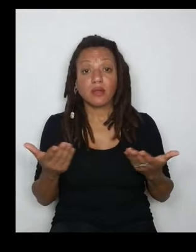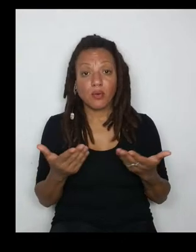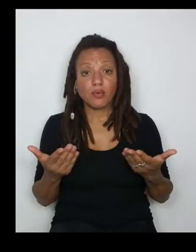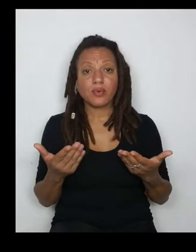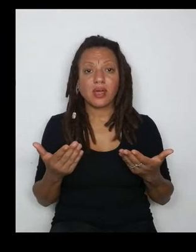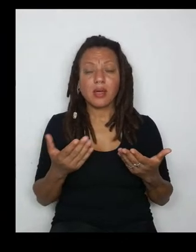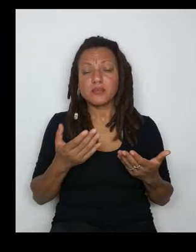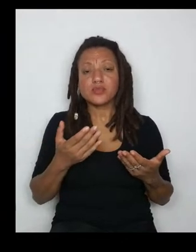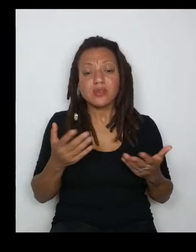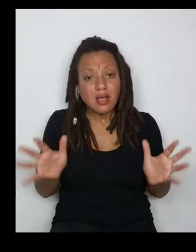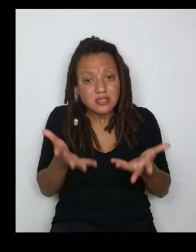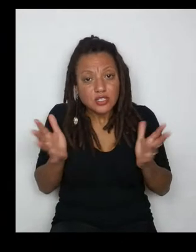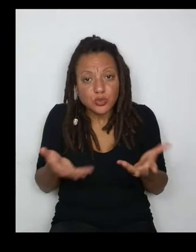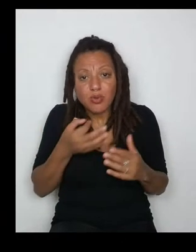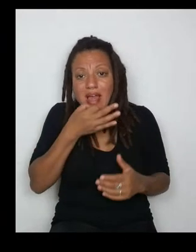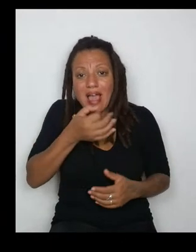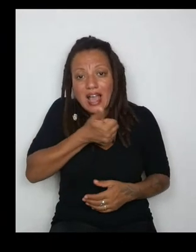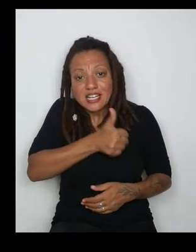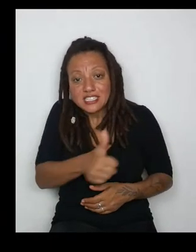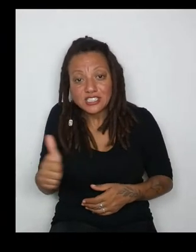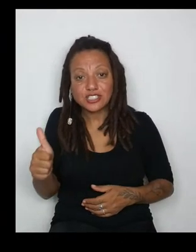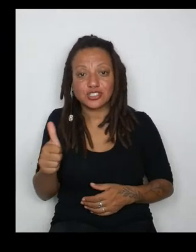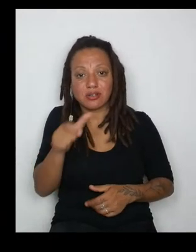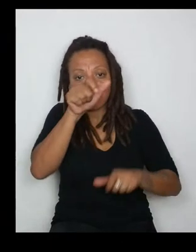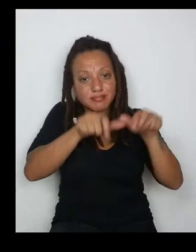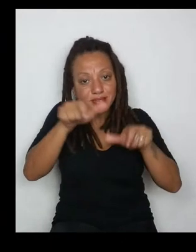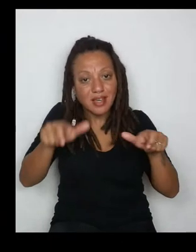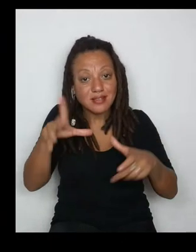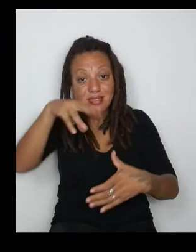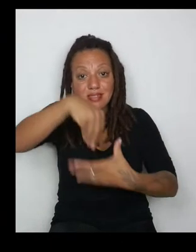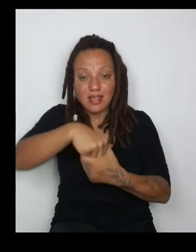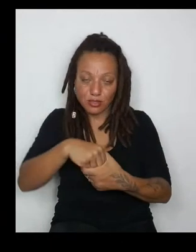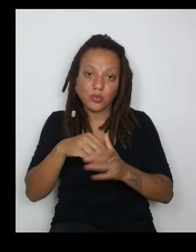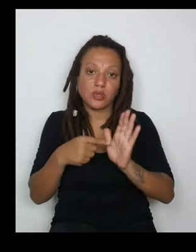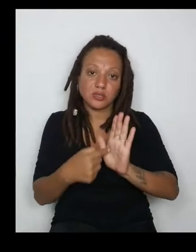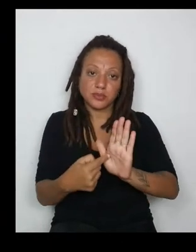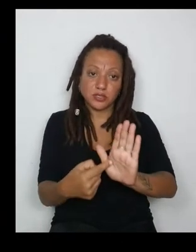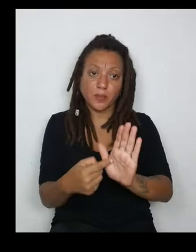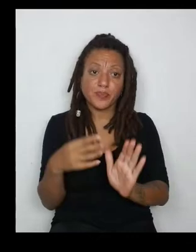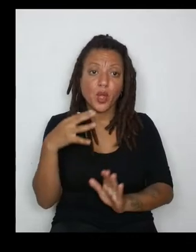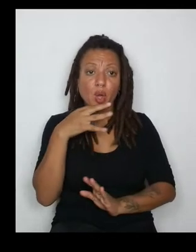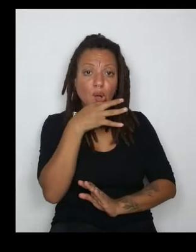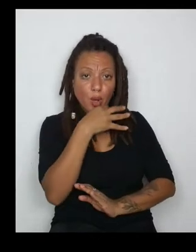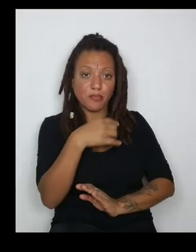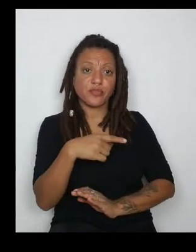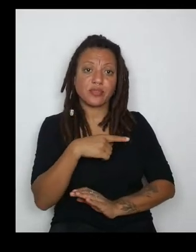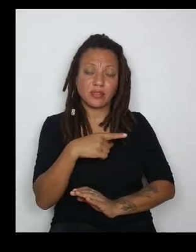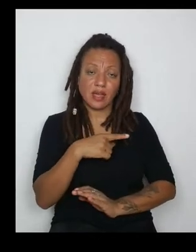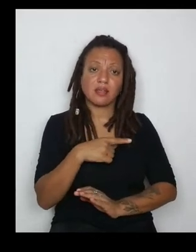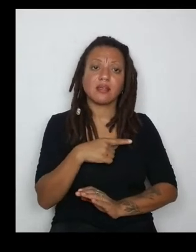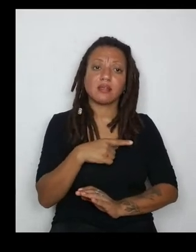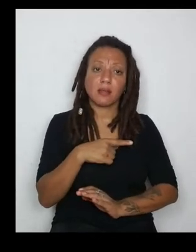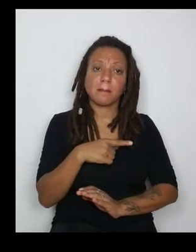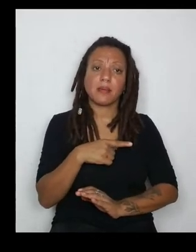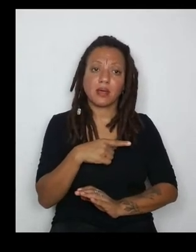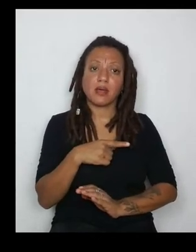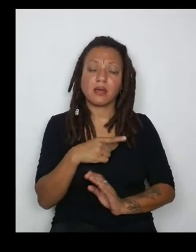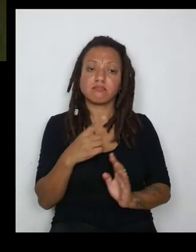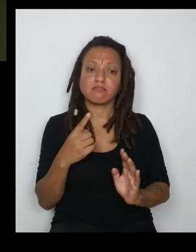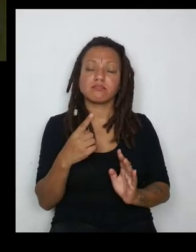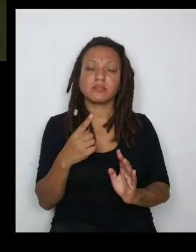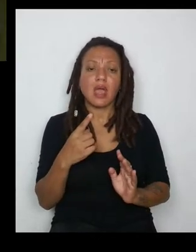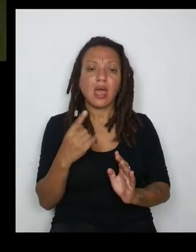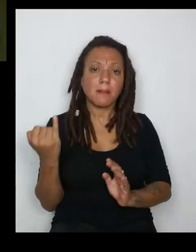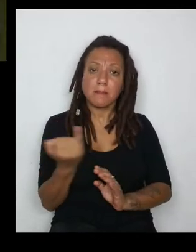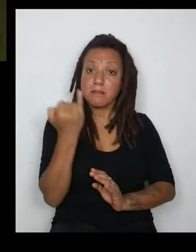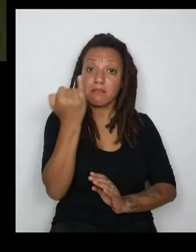show and of course this juxtaposition i think was for us absolutely fundamental and i just